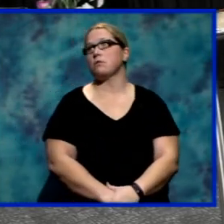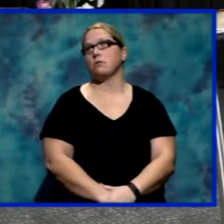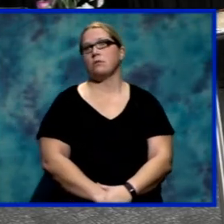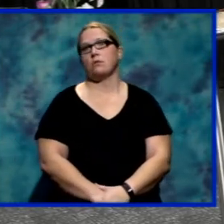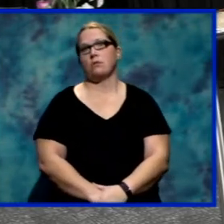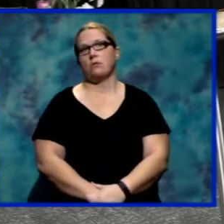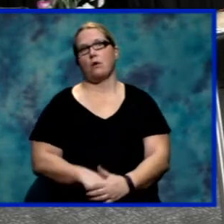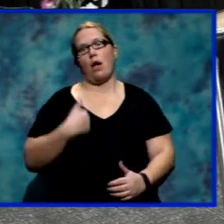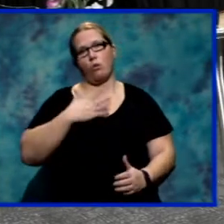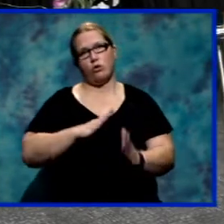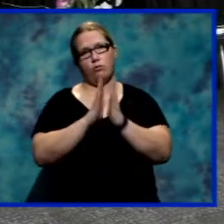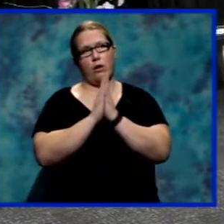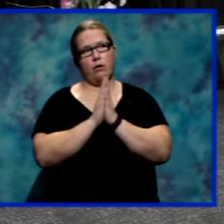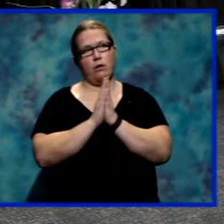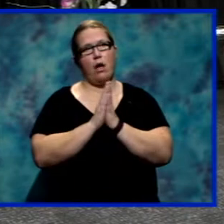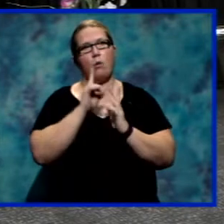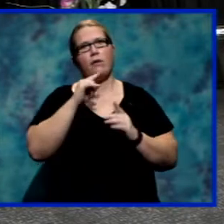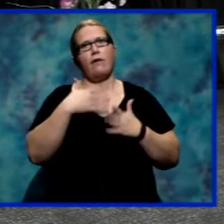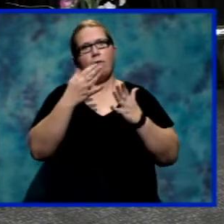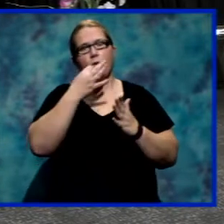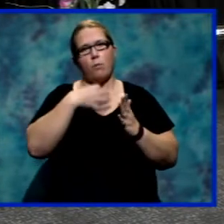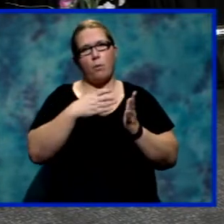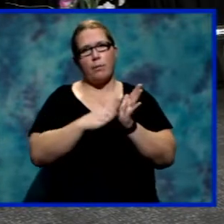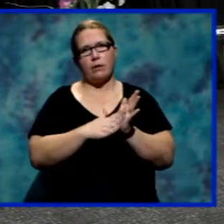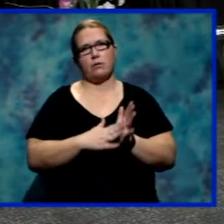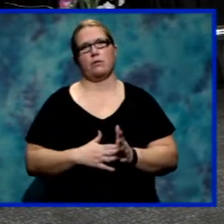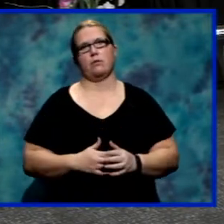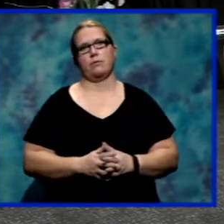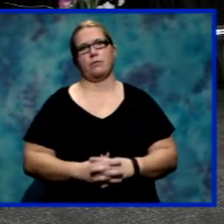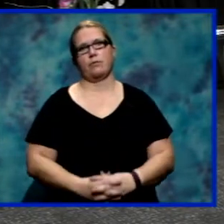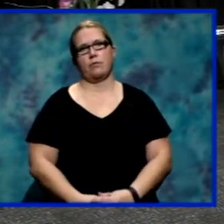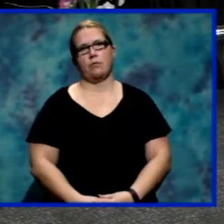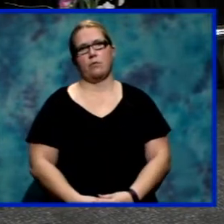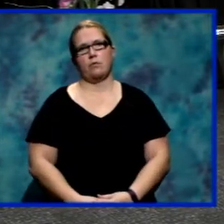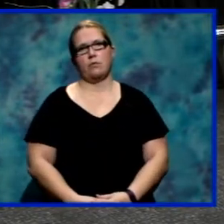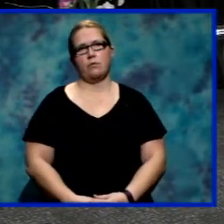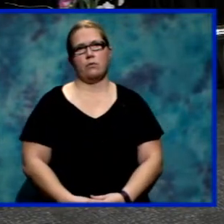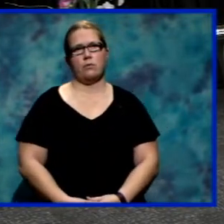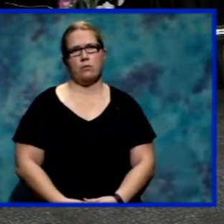And I want to pray. I'll just give you a few more moments if the Lord's working on your heart to stand.